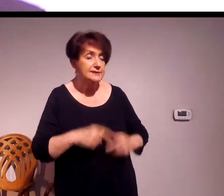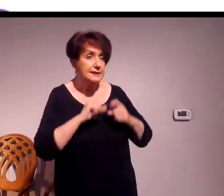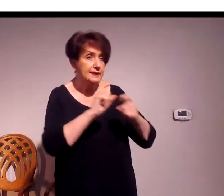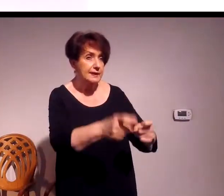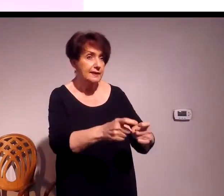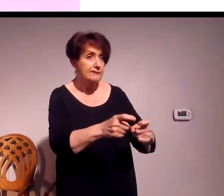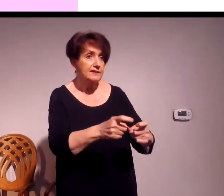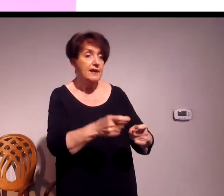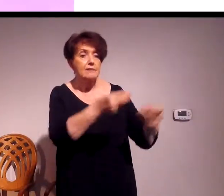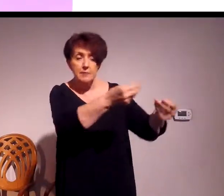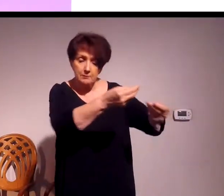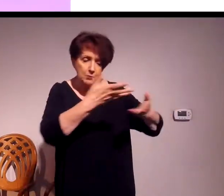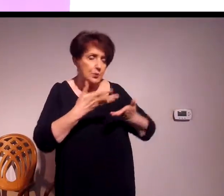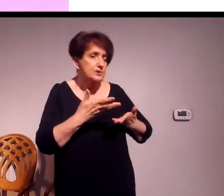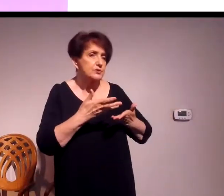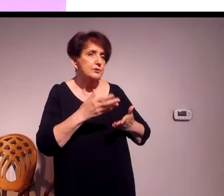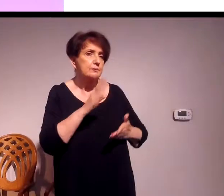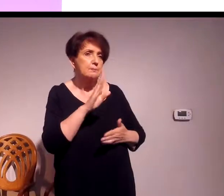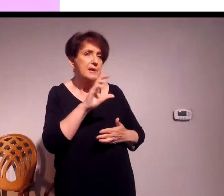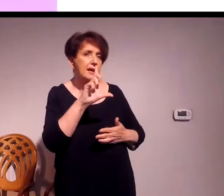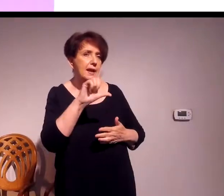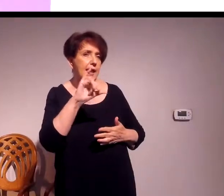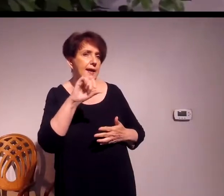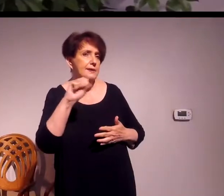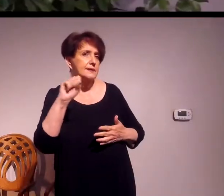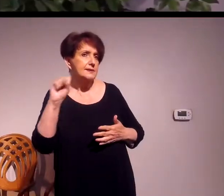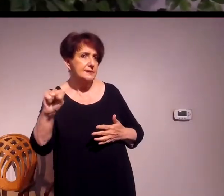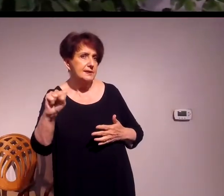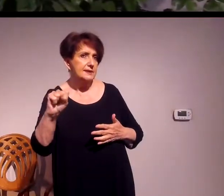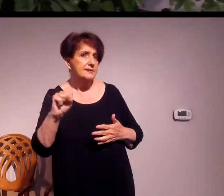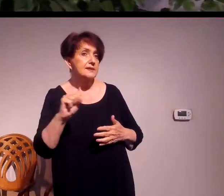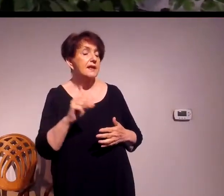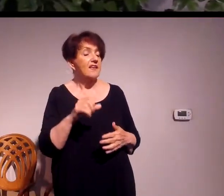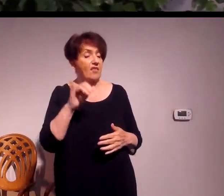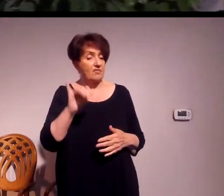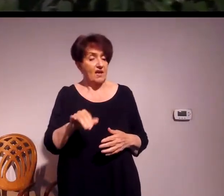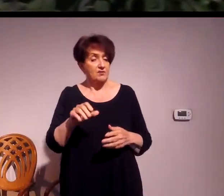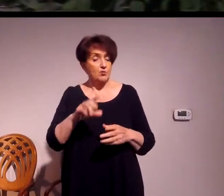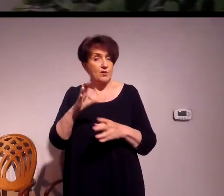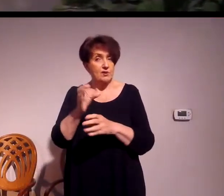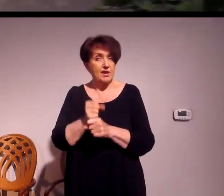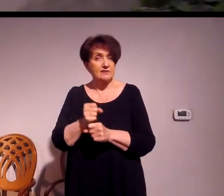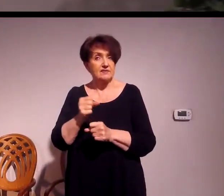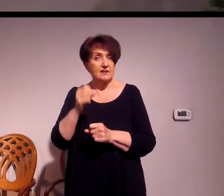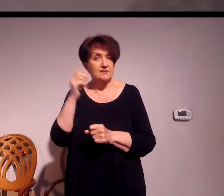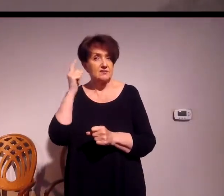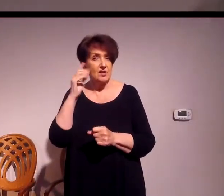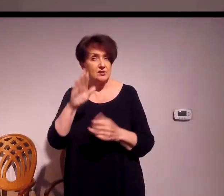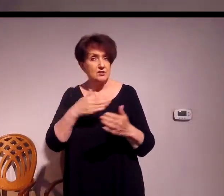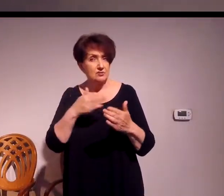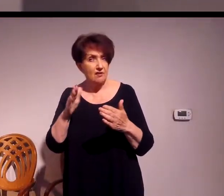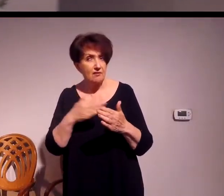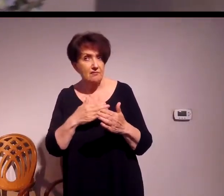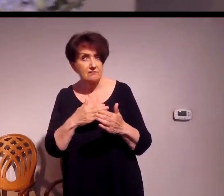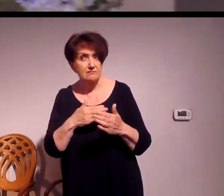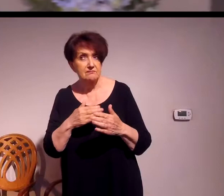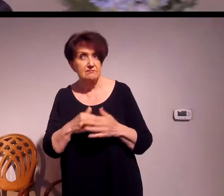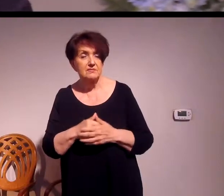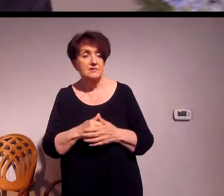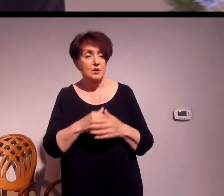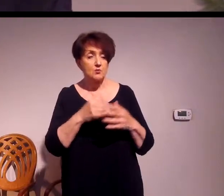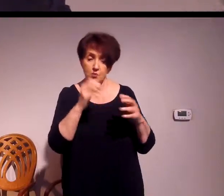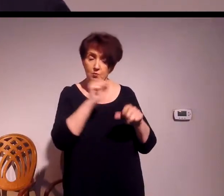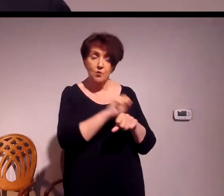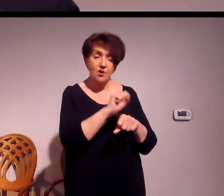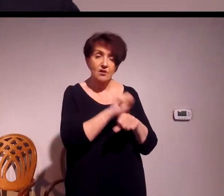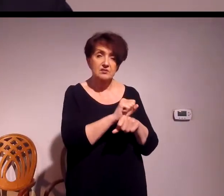you bliss. That puts you in that space. That's when you get into that zone, when you're focused. And to me, it works in all those areas.